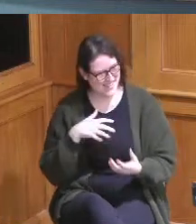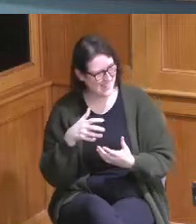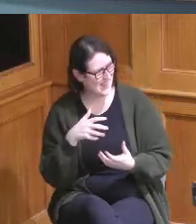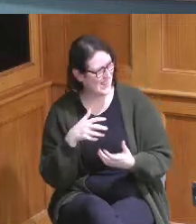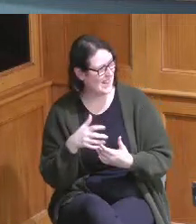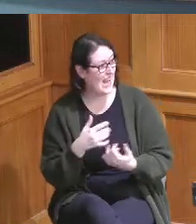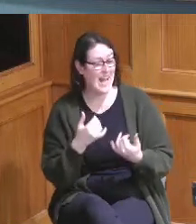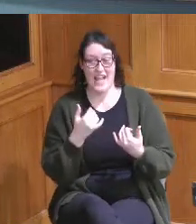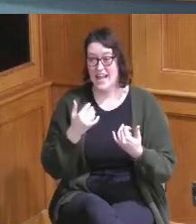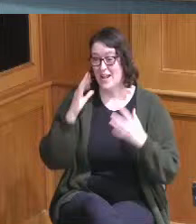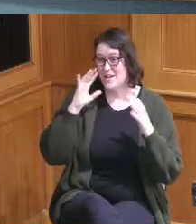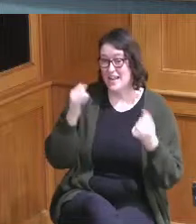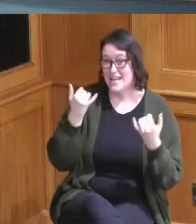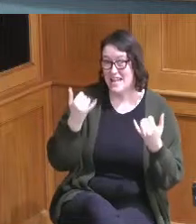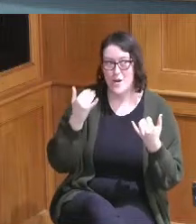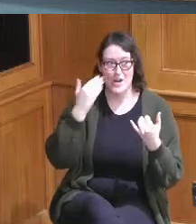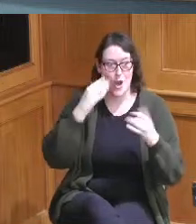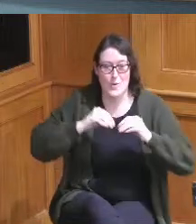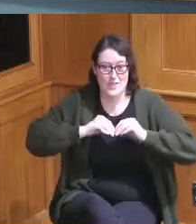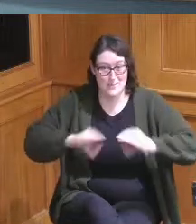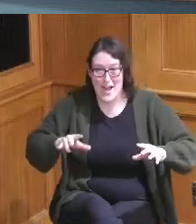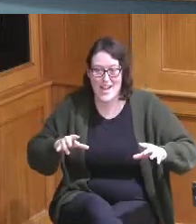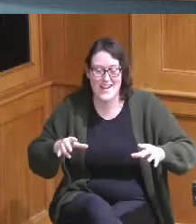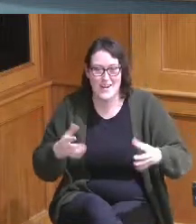Now we know the message is getting out there.